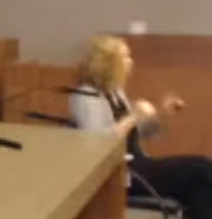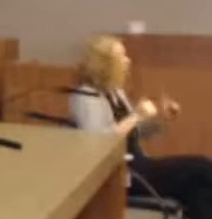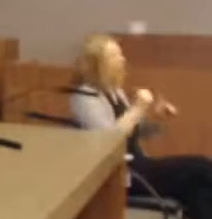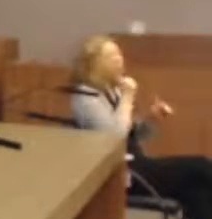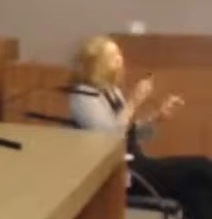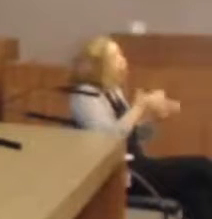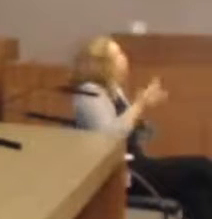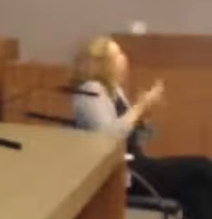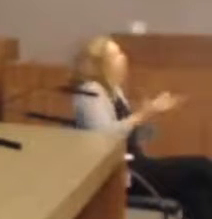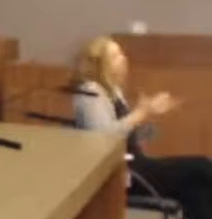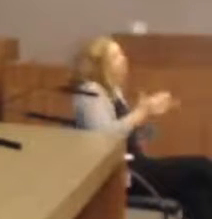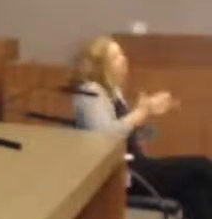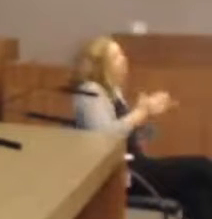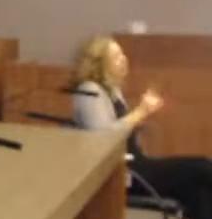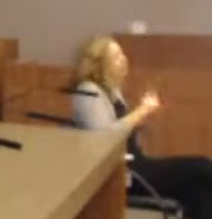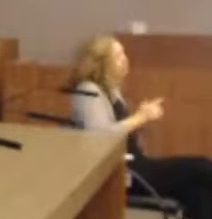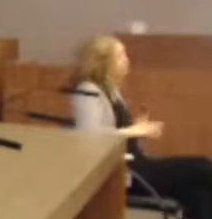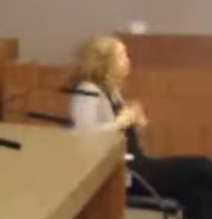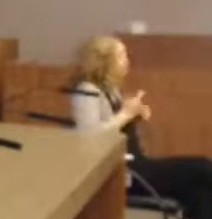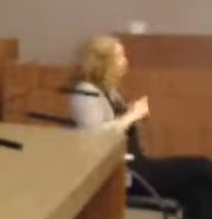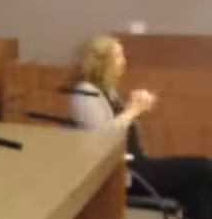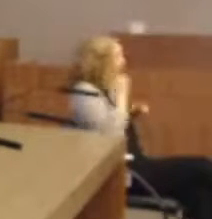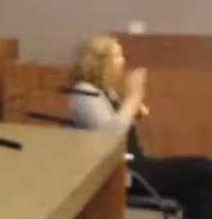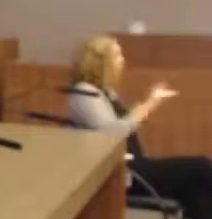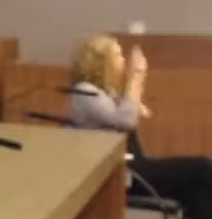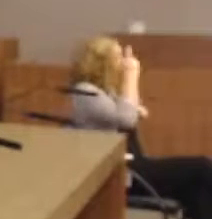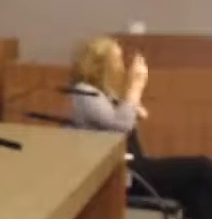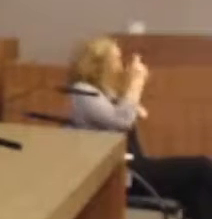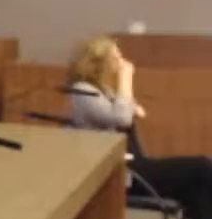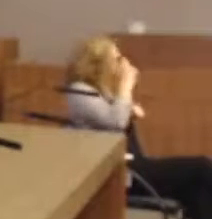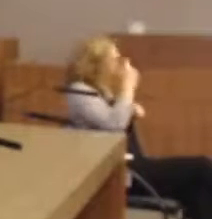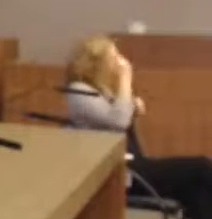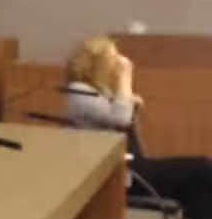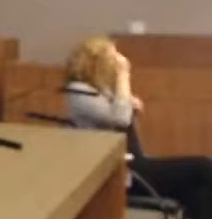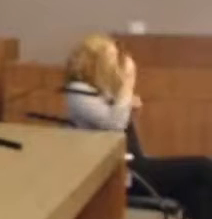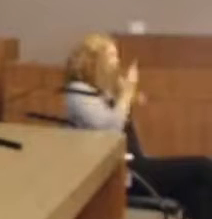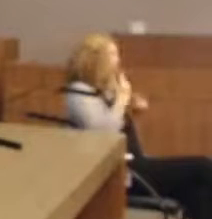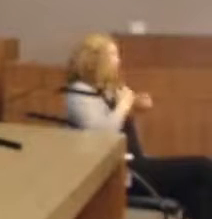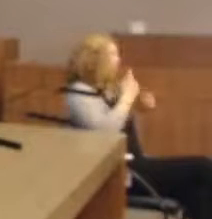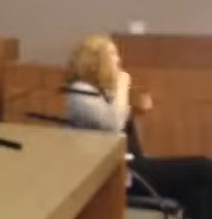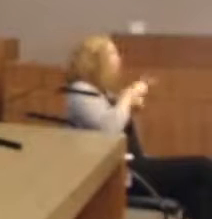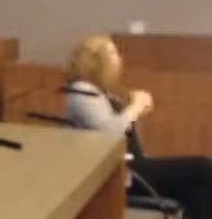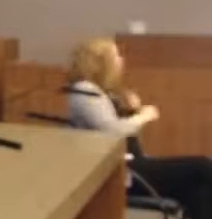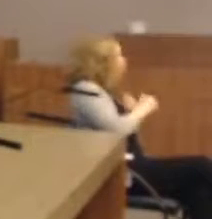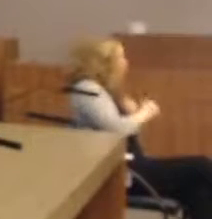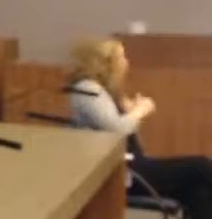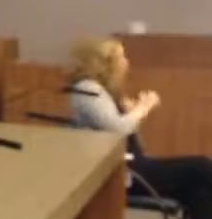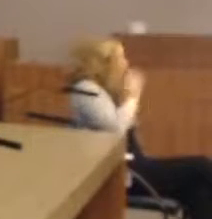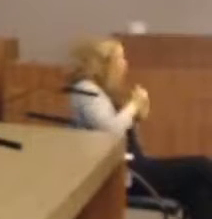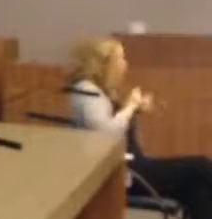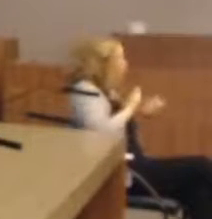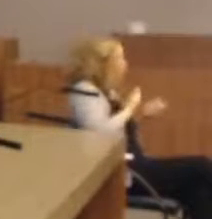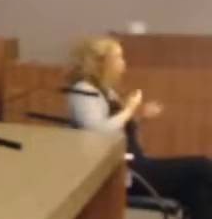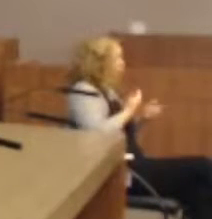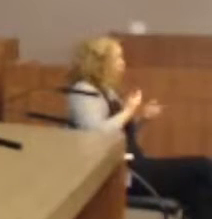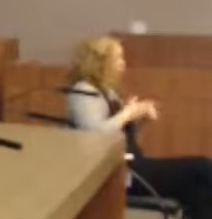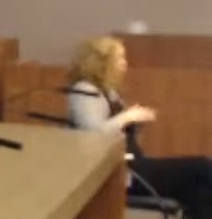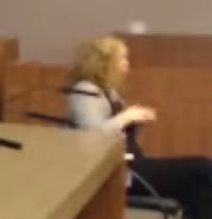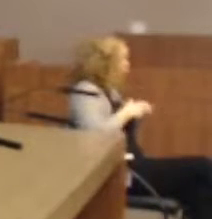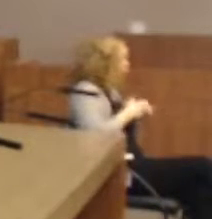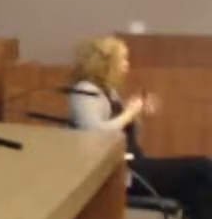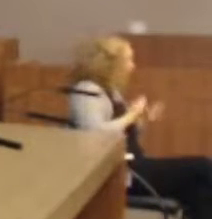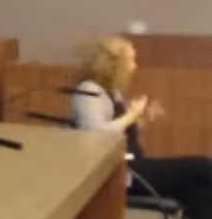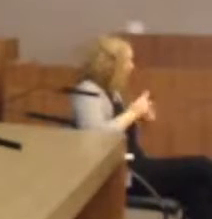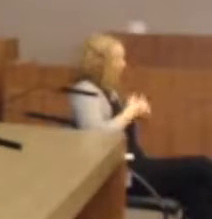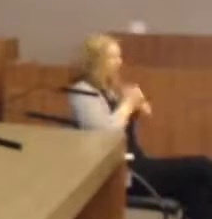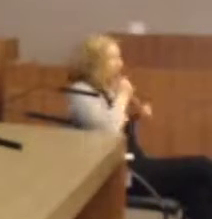might need in order to survive. But if your rational brain was thinking, you might be thinking about the risk, and that would cause you to hesitate, and then you wouldn't live. So